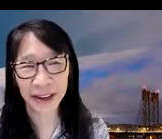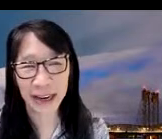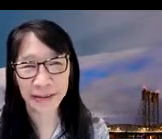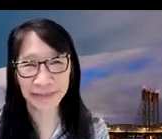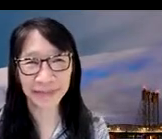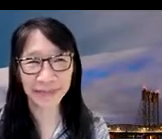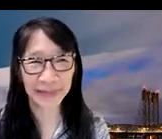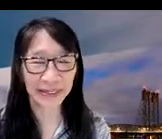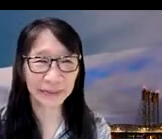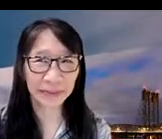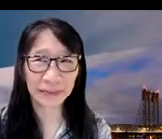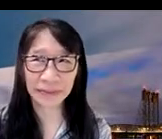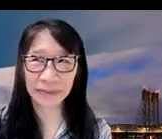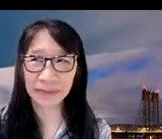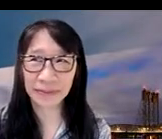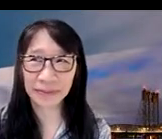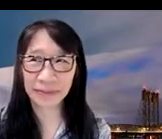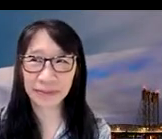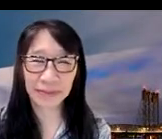with your hand up.